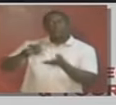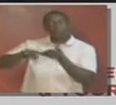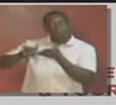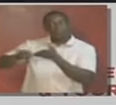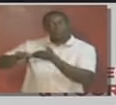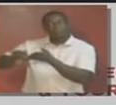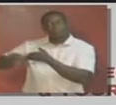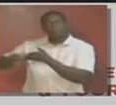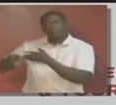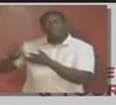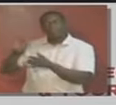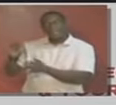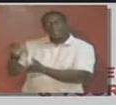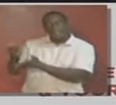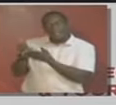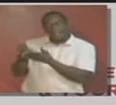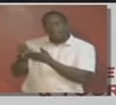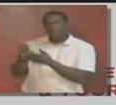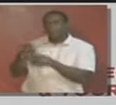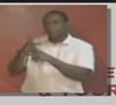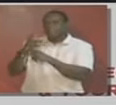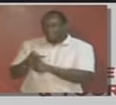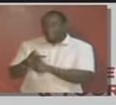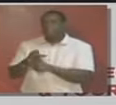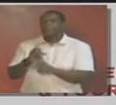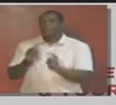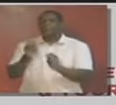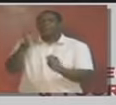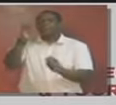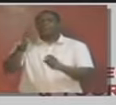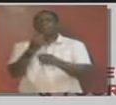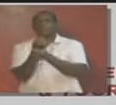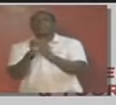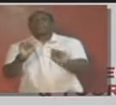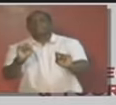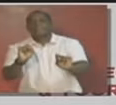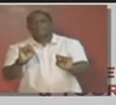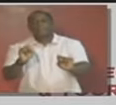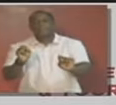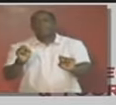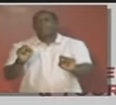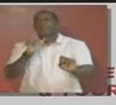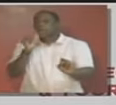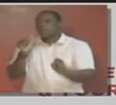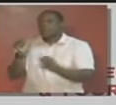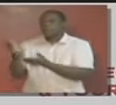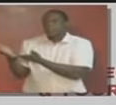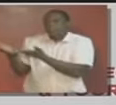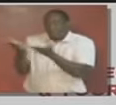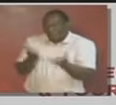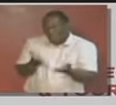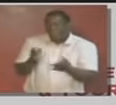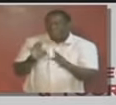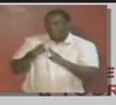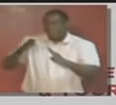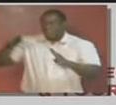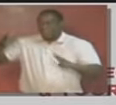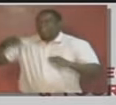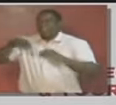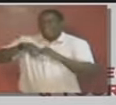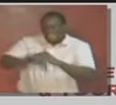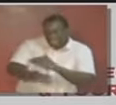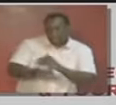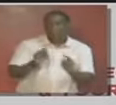our population safe from the importation of those variants. Now, the second question, in